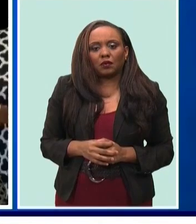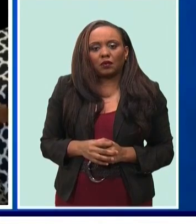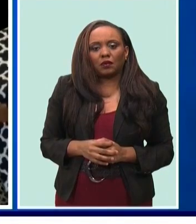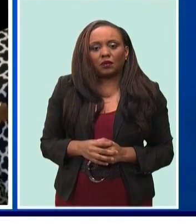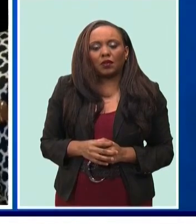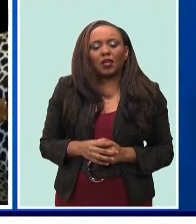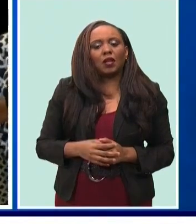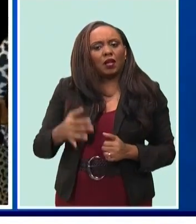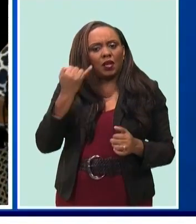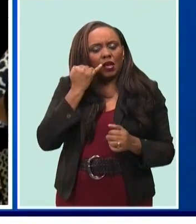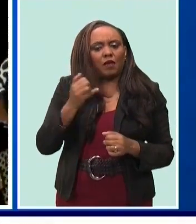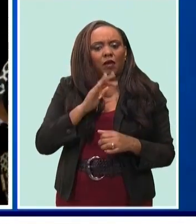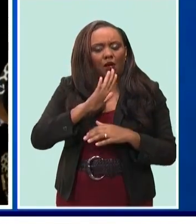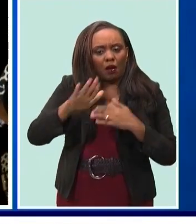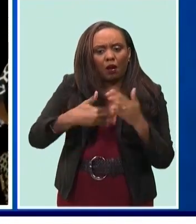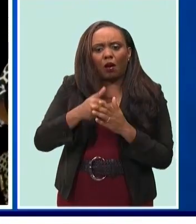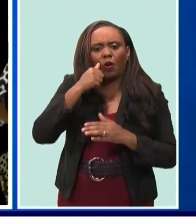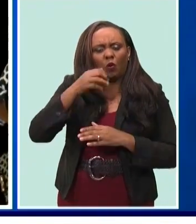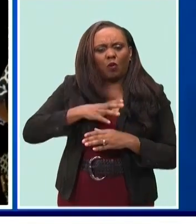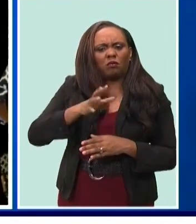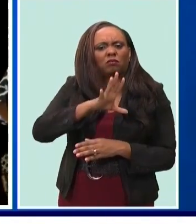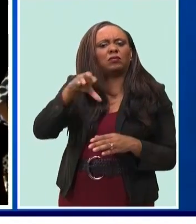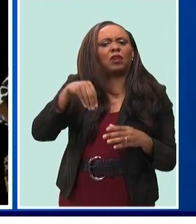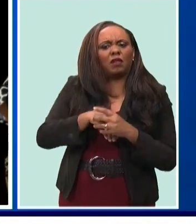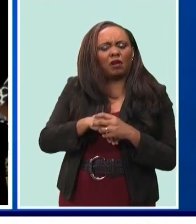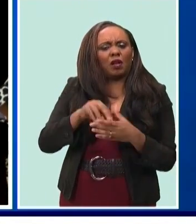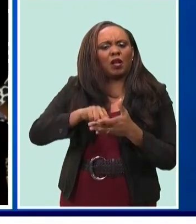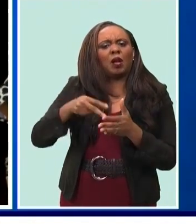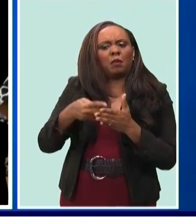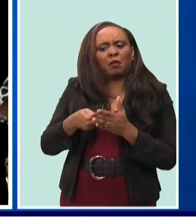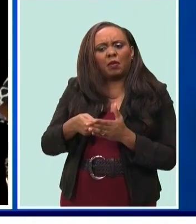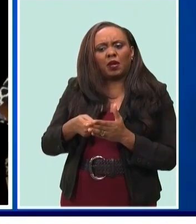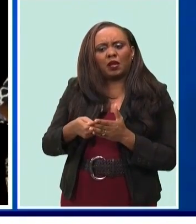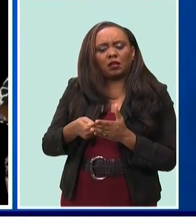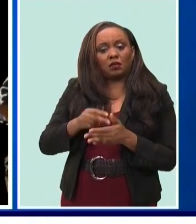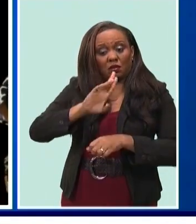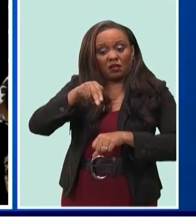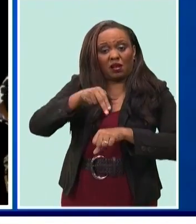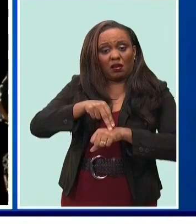percentage points, quite a few percentage points in fact, to most